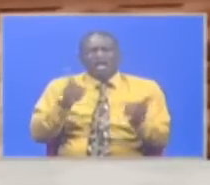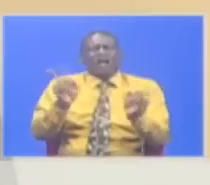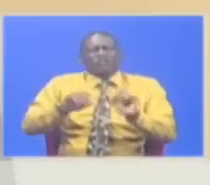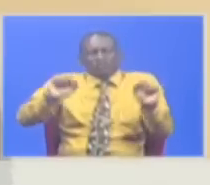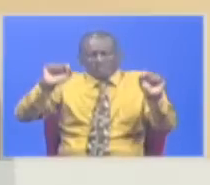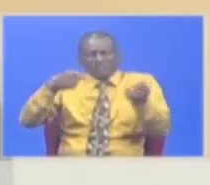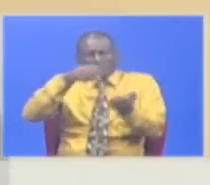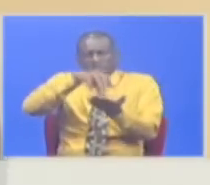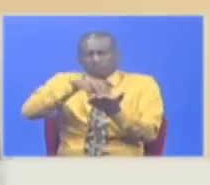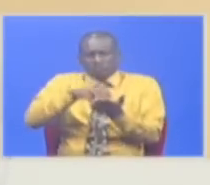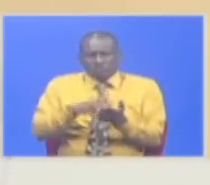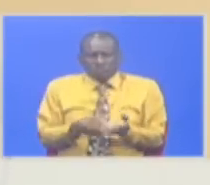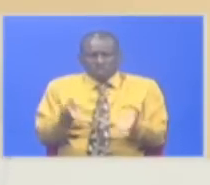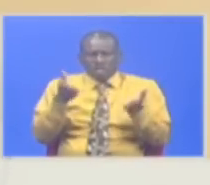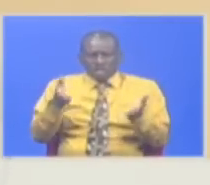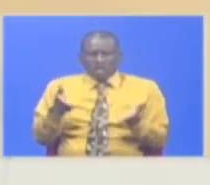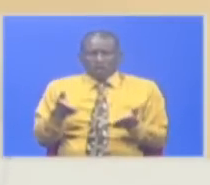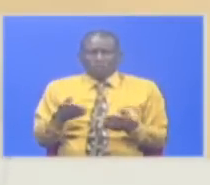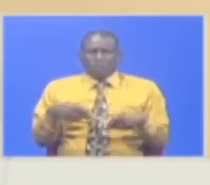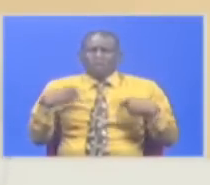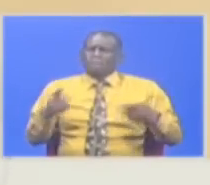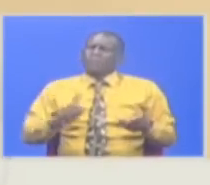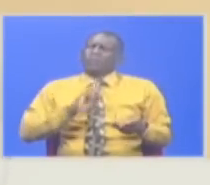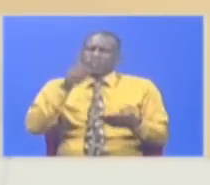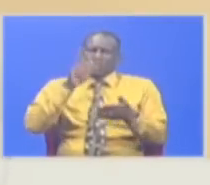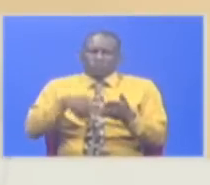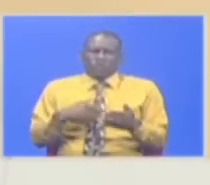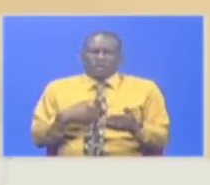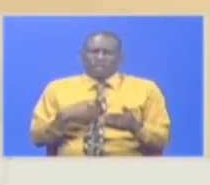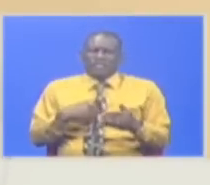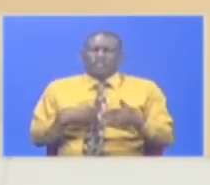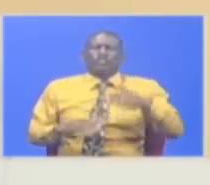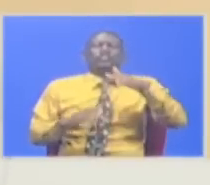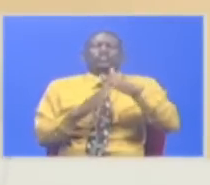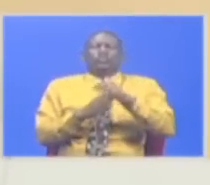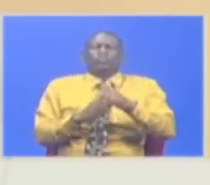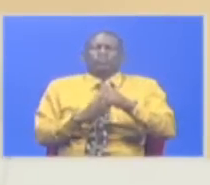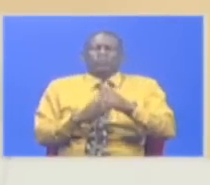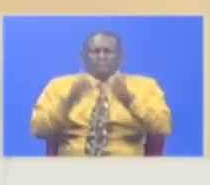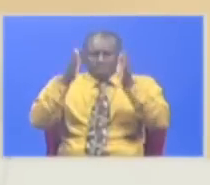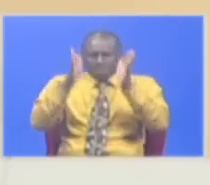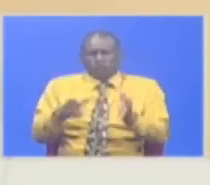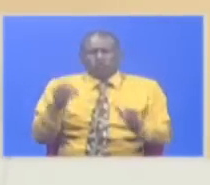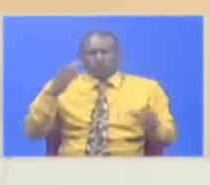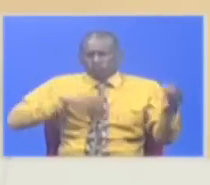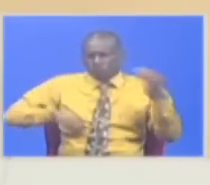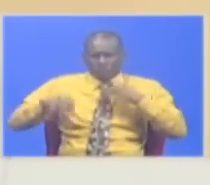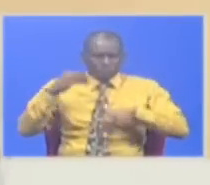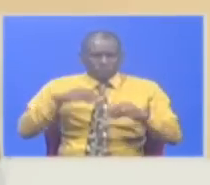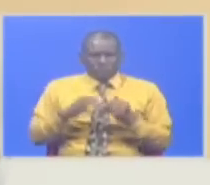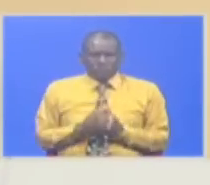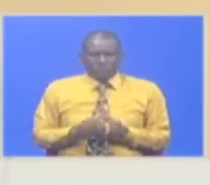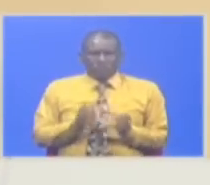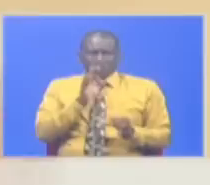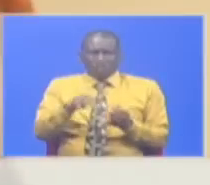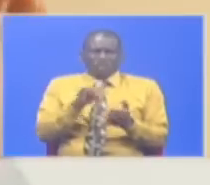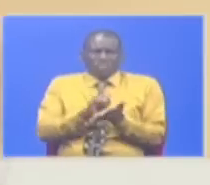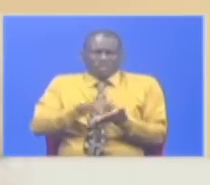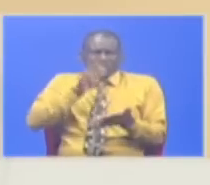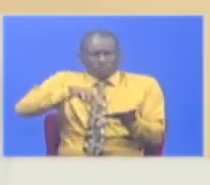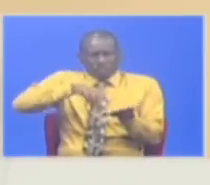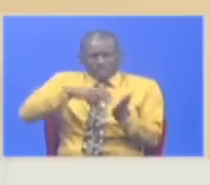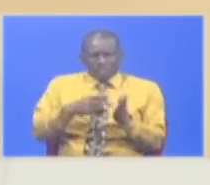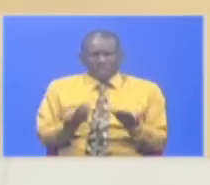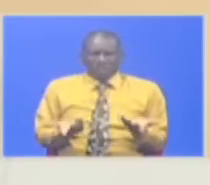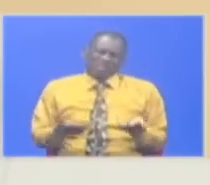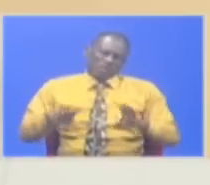situation. Now I'm being labeled the high priest of corruption. If that's what it means, I take that